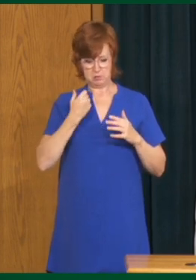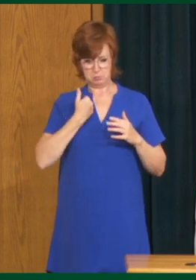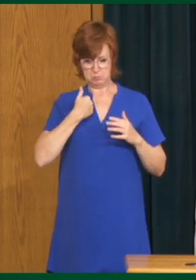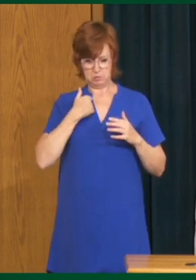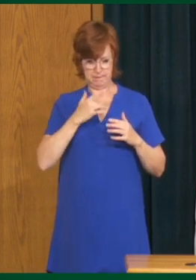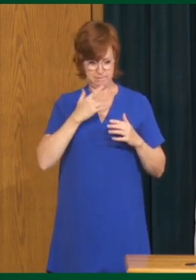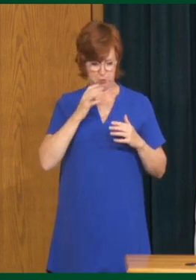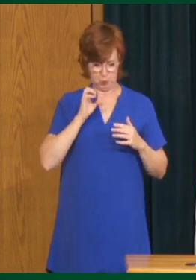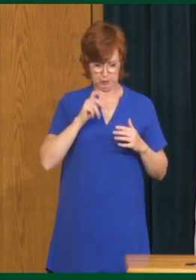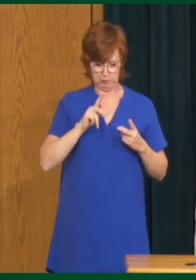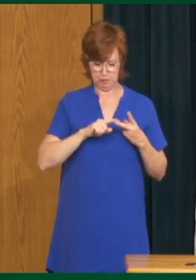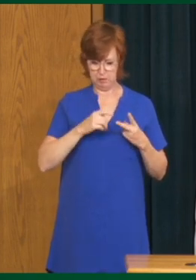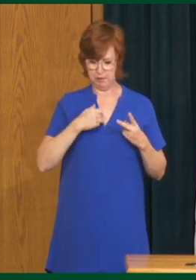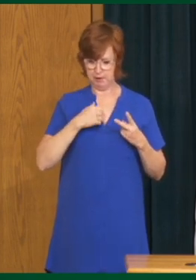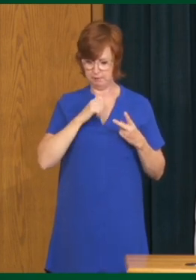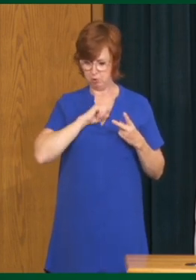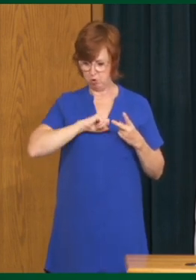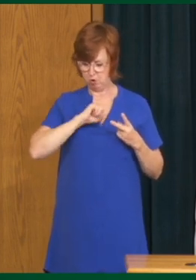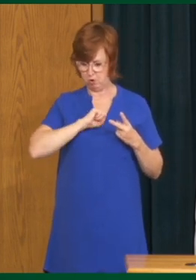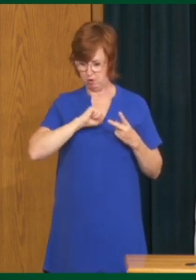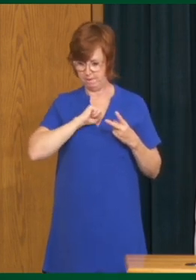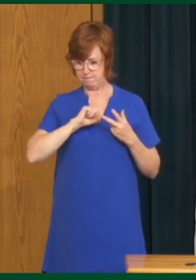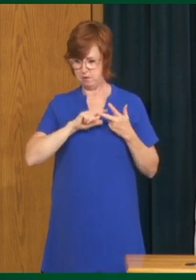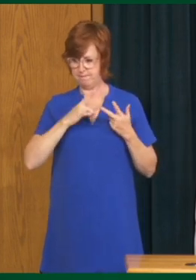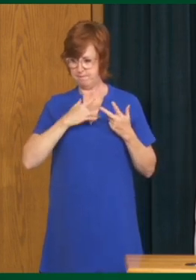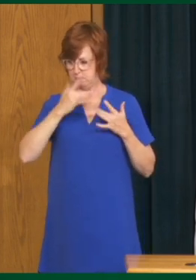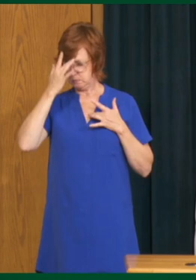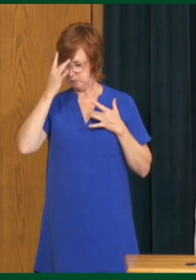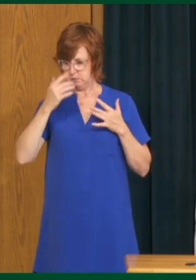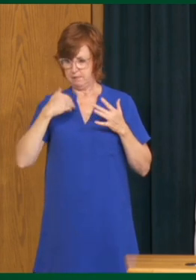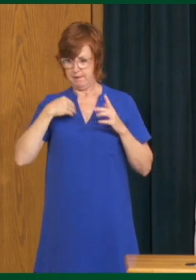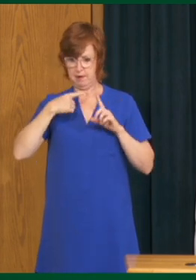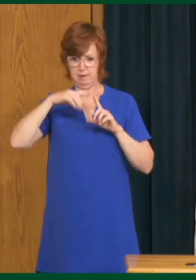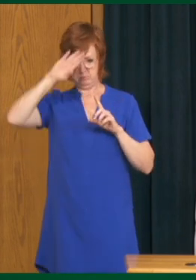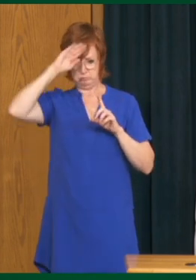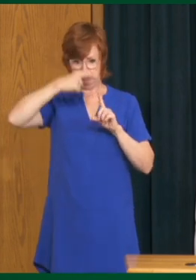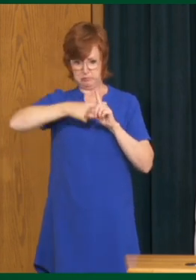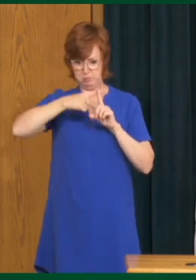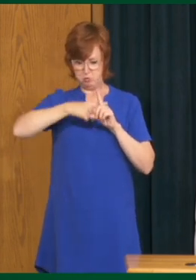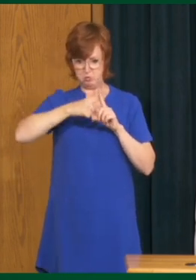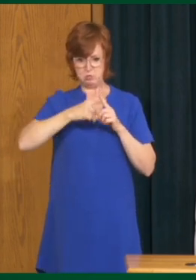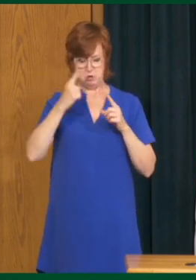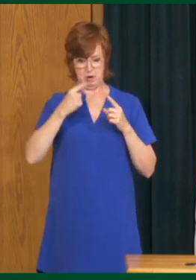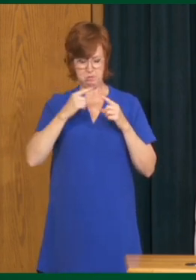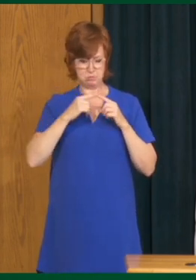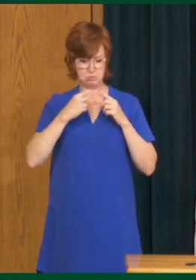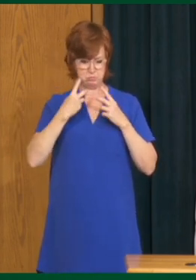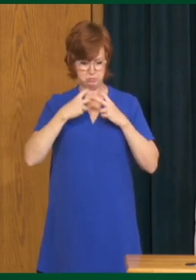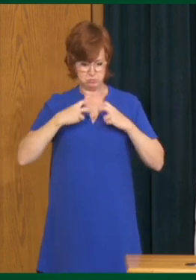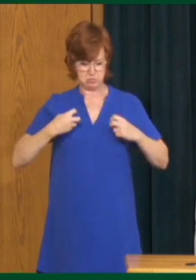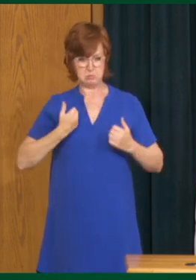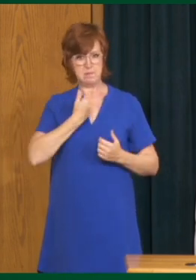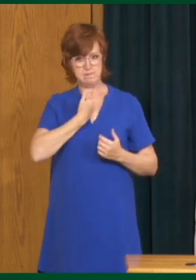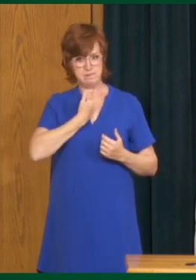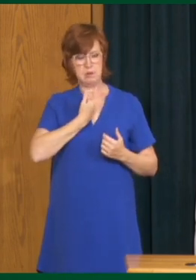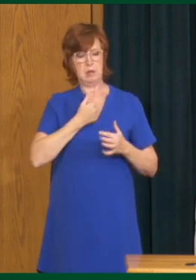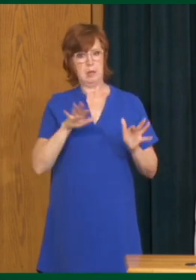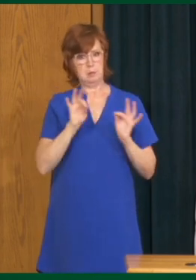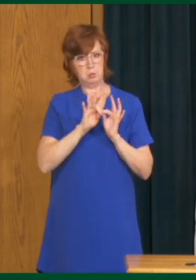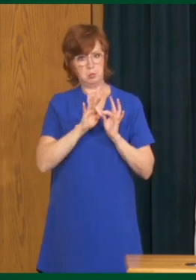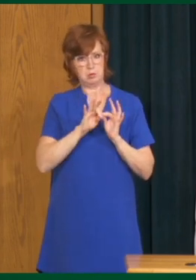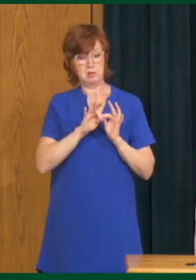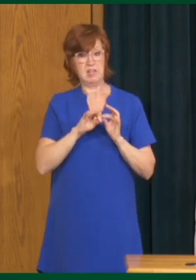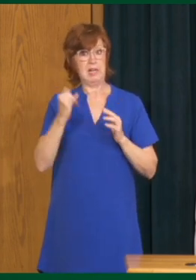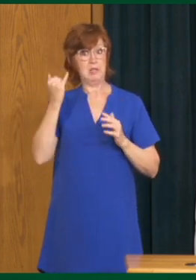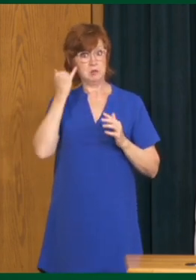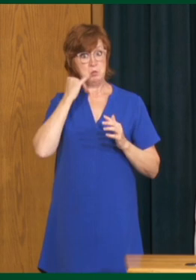positive, you can then public health can follow up on your contacts. And the other thing is, stay home if you're symptomatic. And just